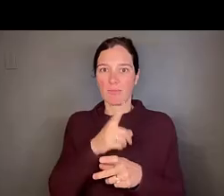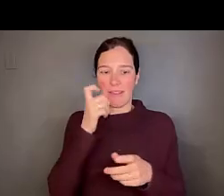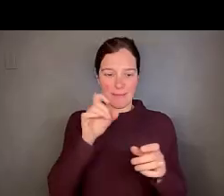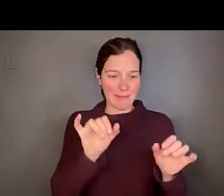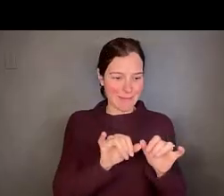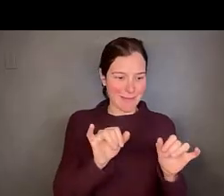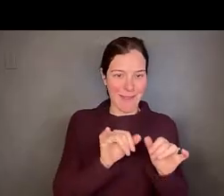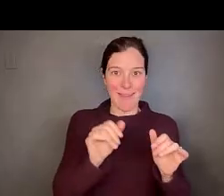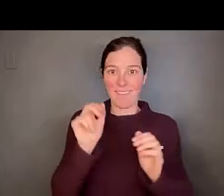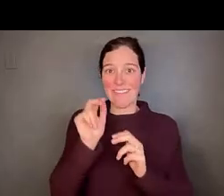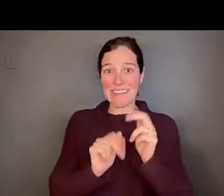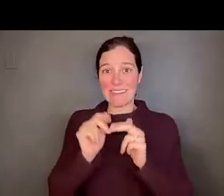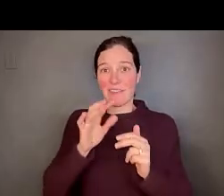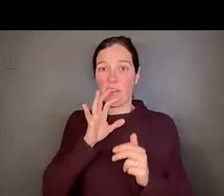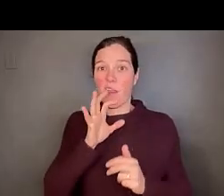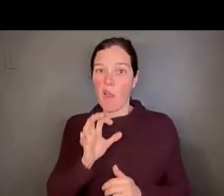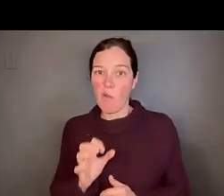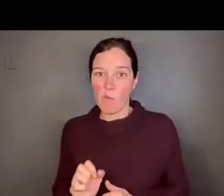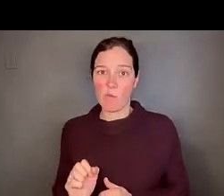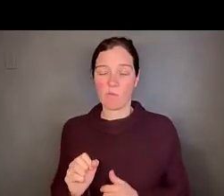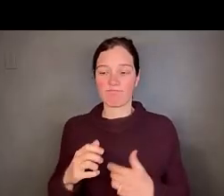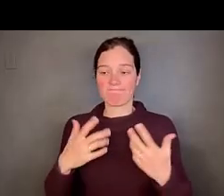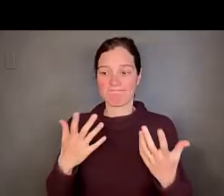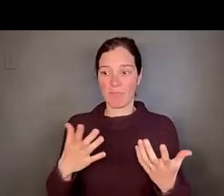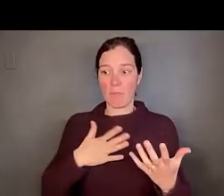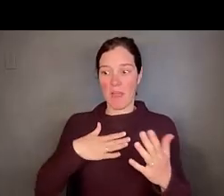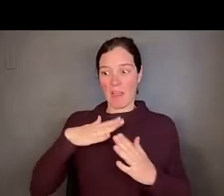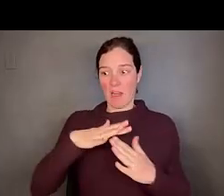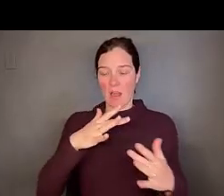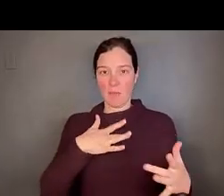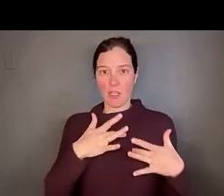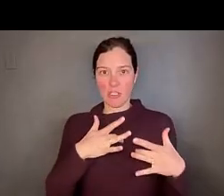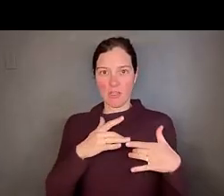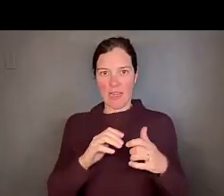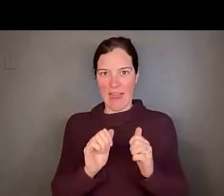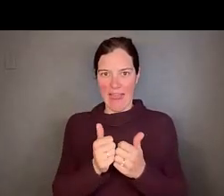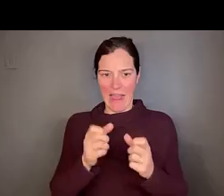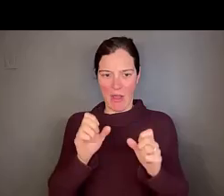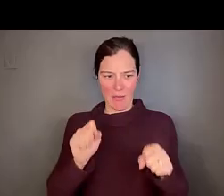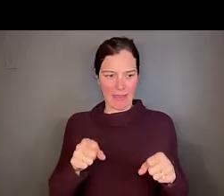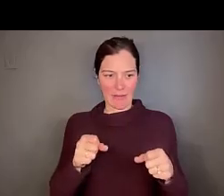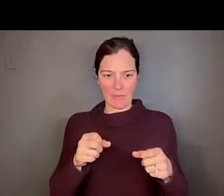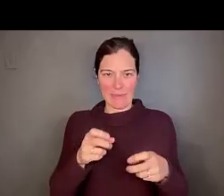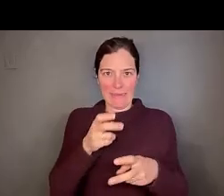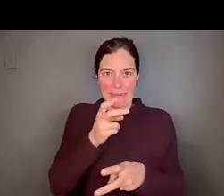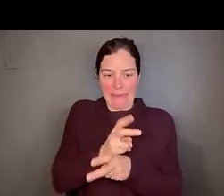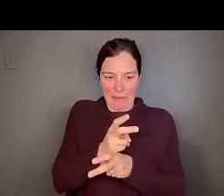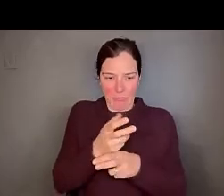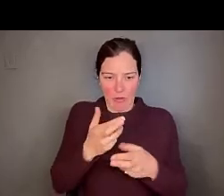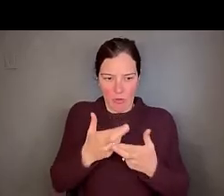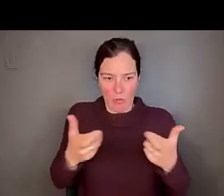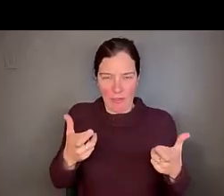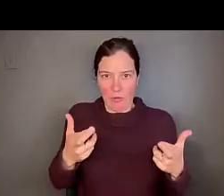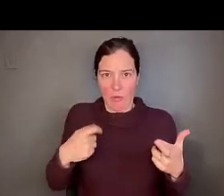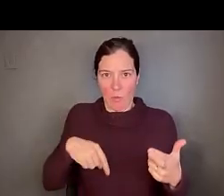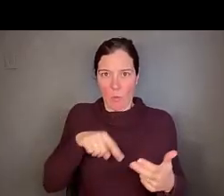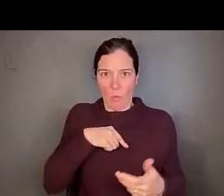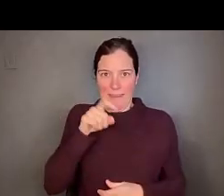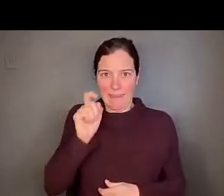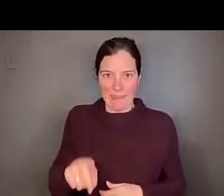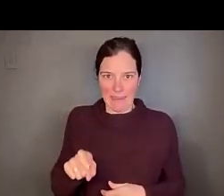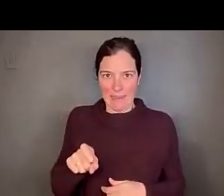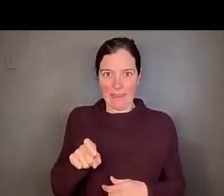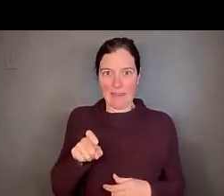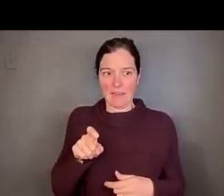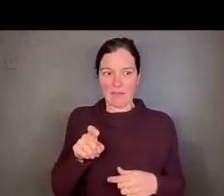our facilities. And so what I worry most is, how do we garner the resources necessary to continue